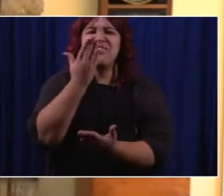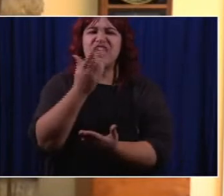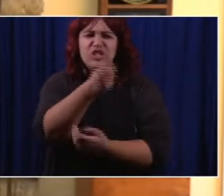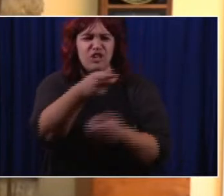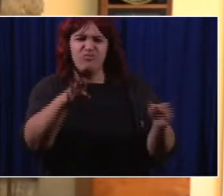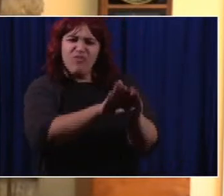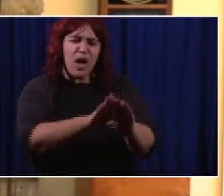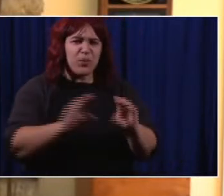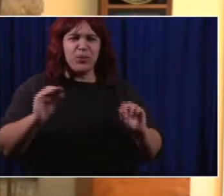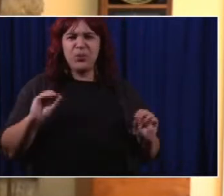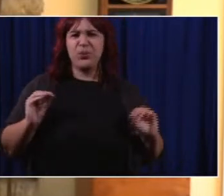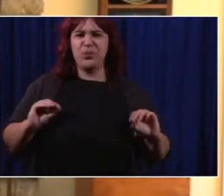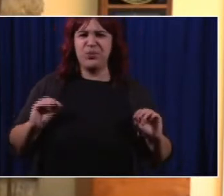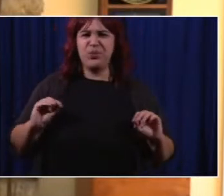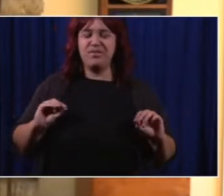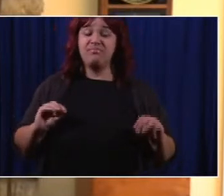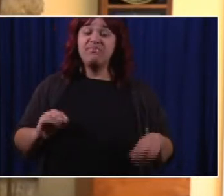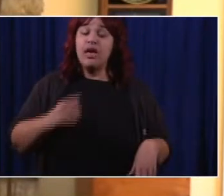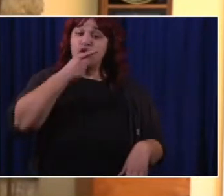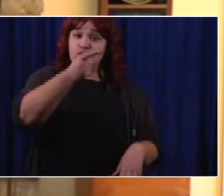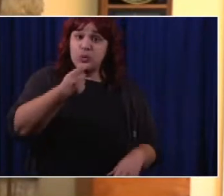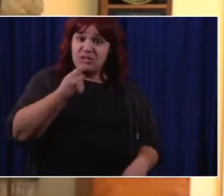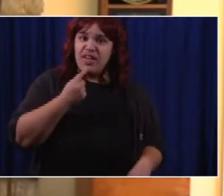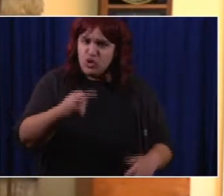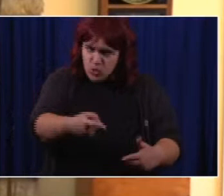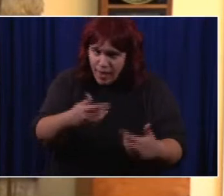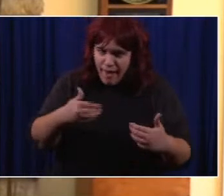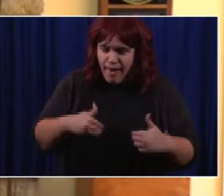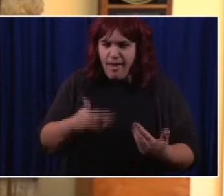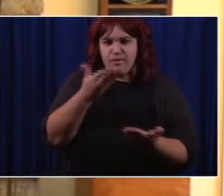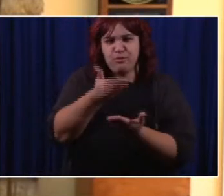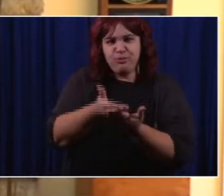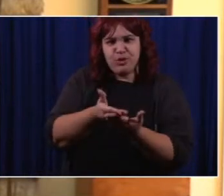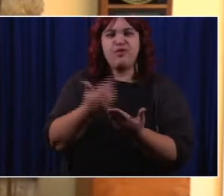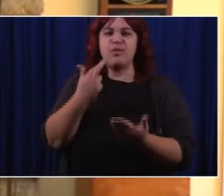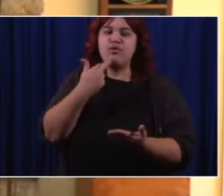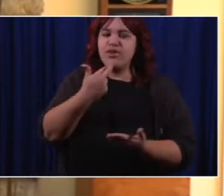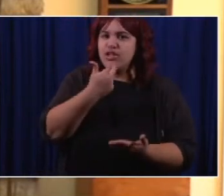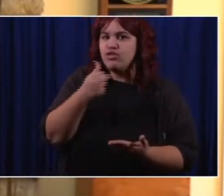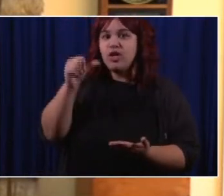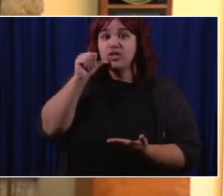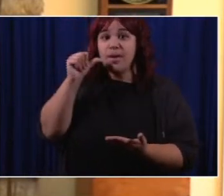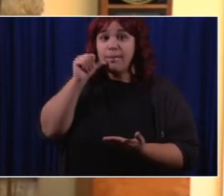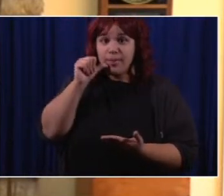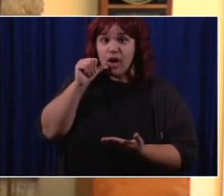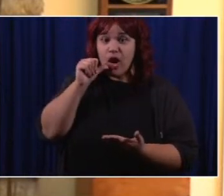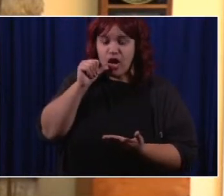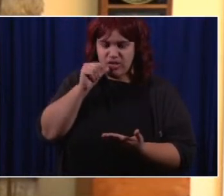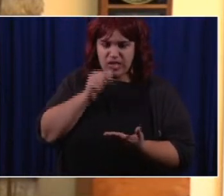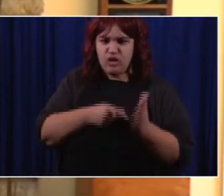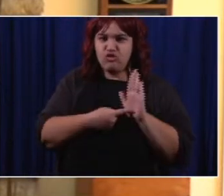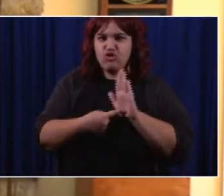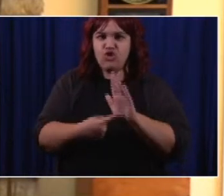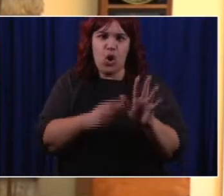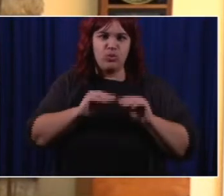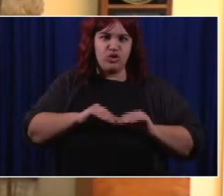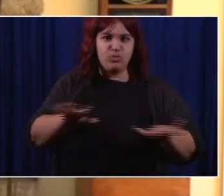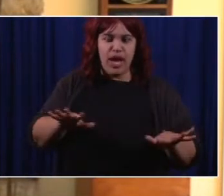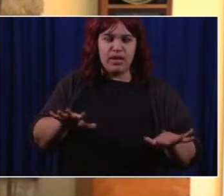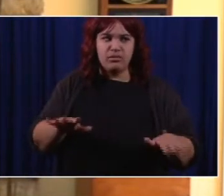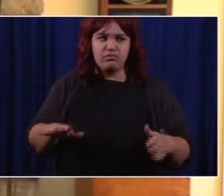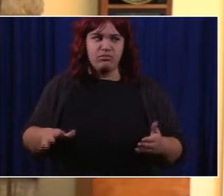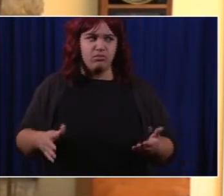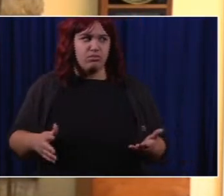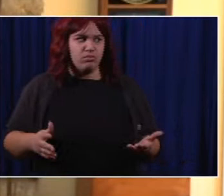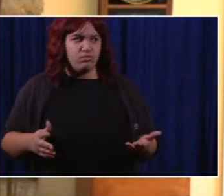you've seen data about bar and restaurant spread and contact tracing, but we haven't seen that. Will you commit to release that to not